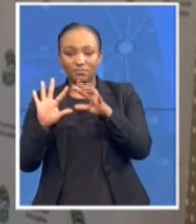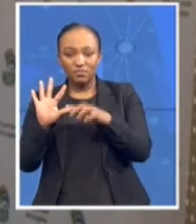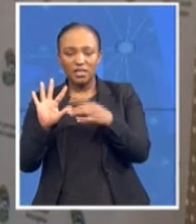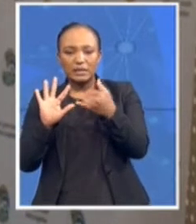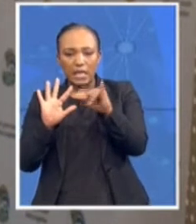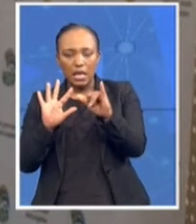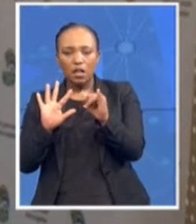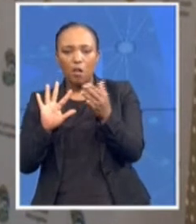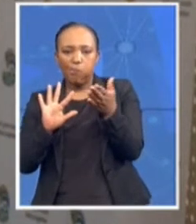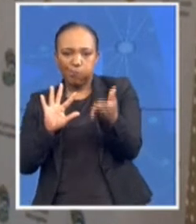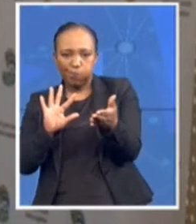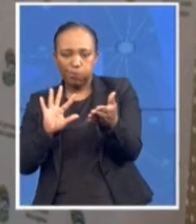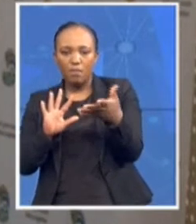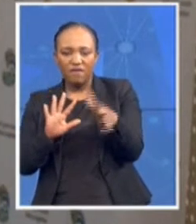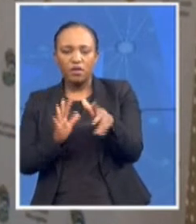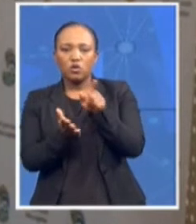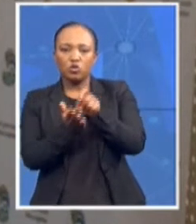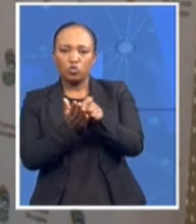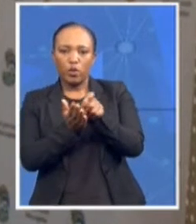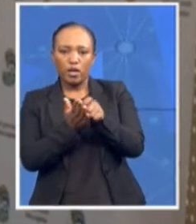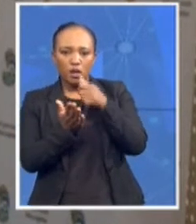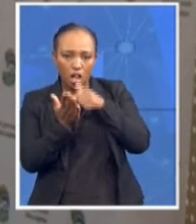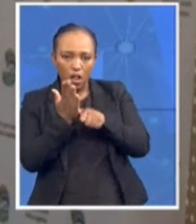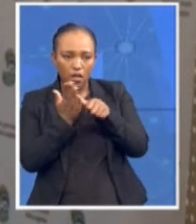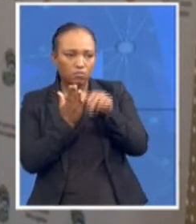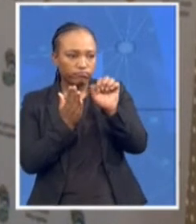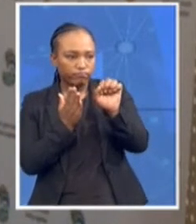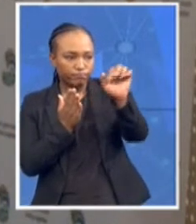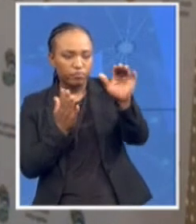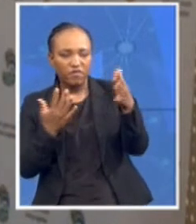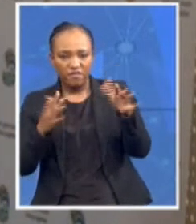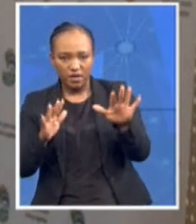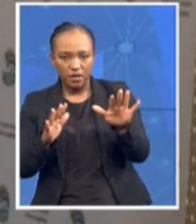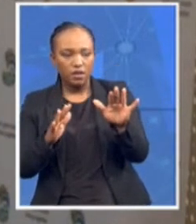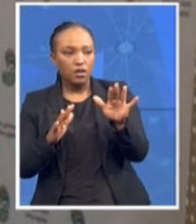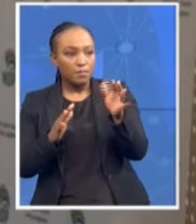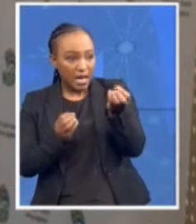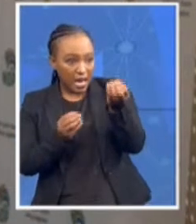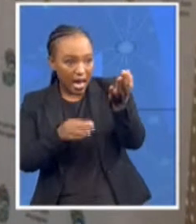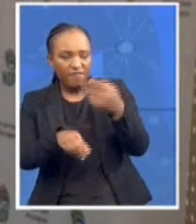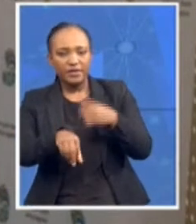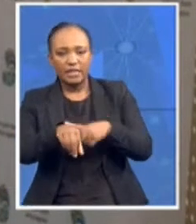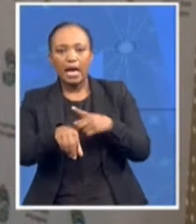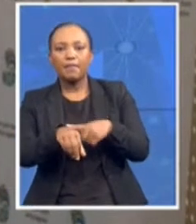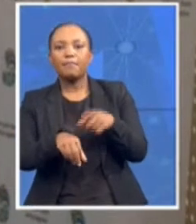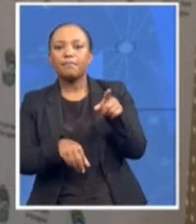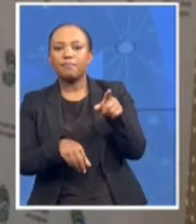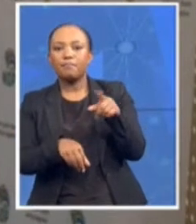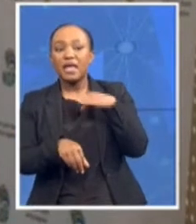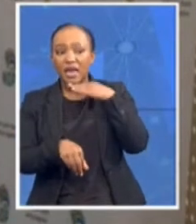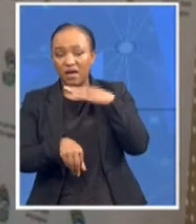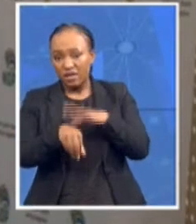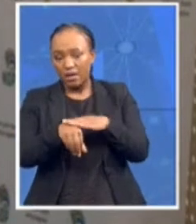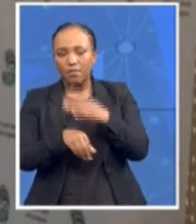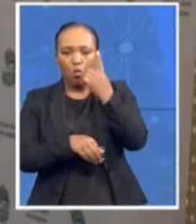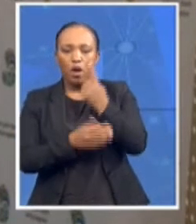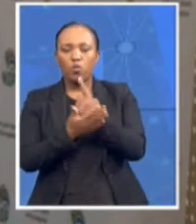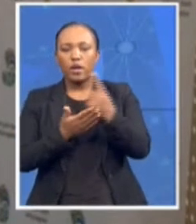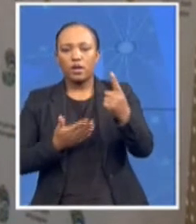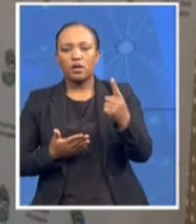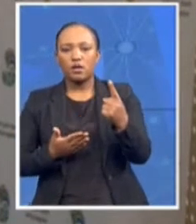I've given them time, reasonable time, a week, to state their side of the